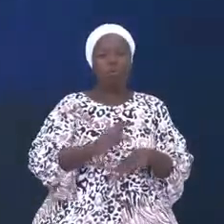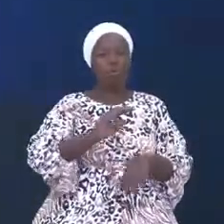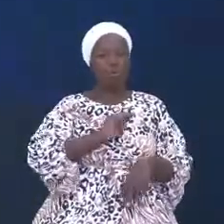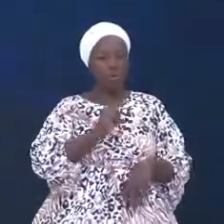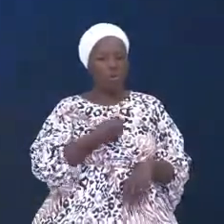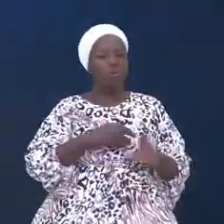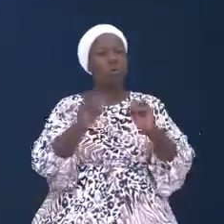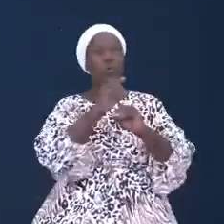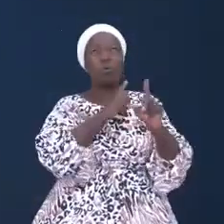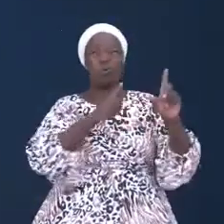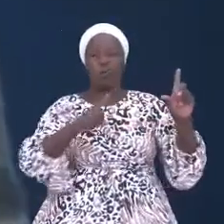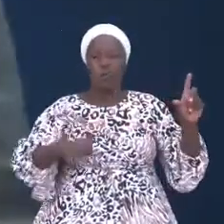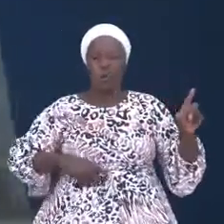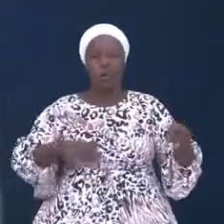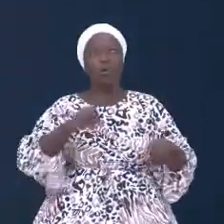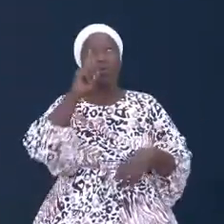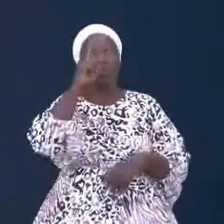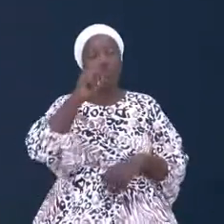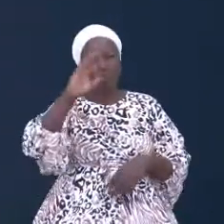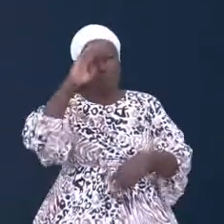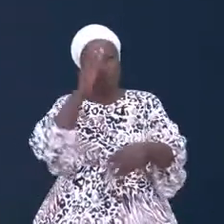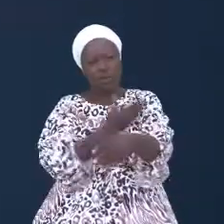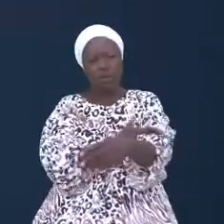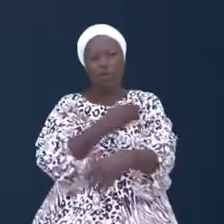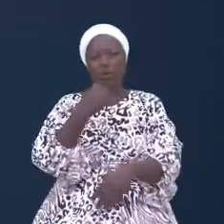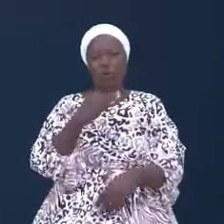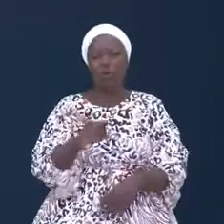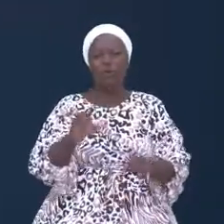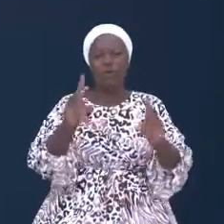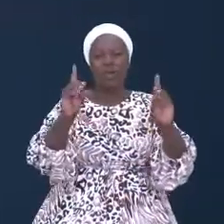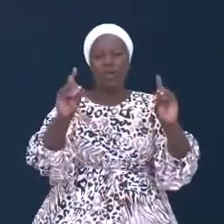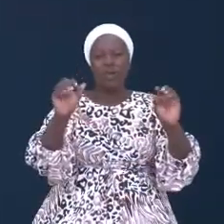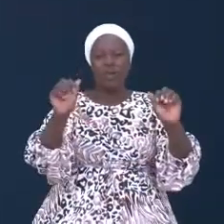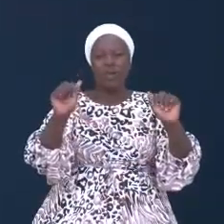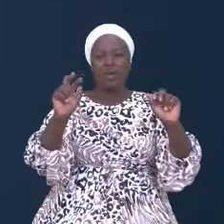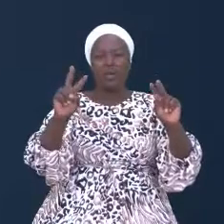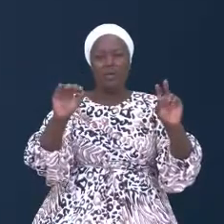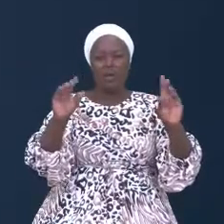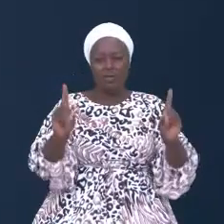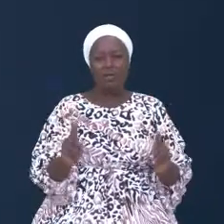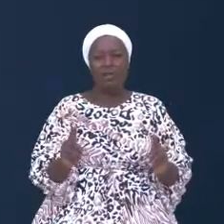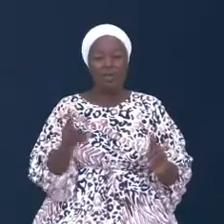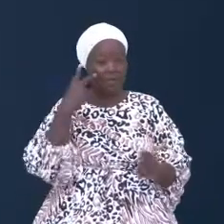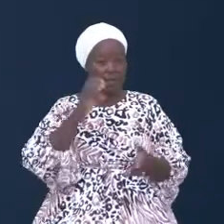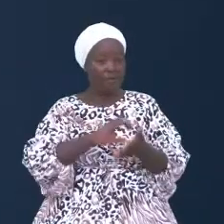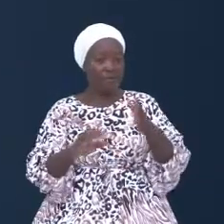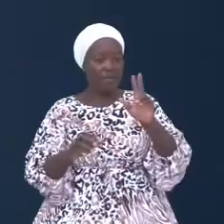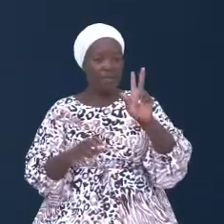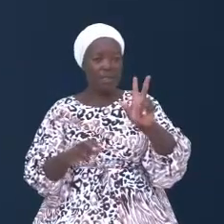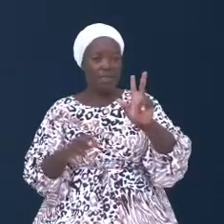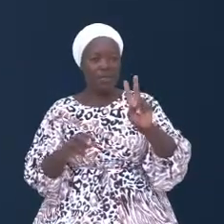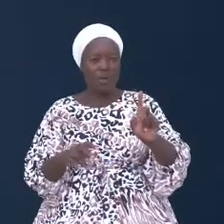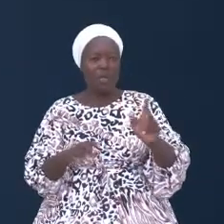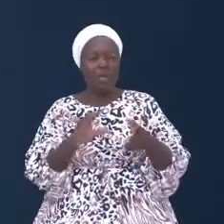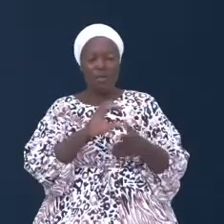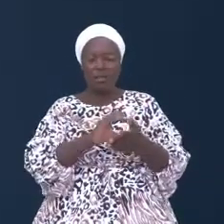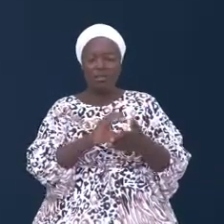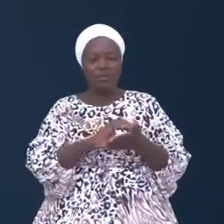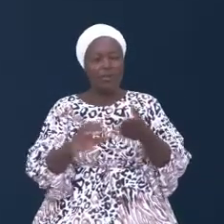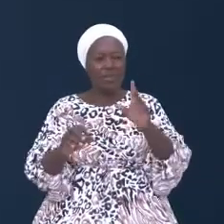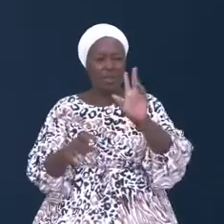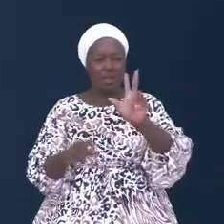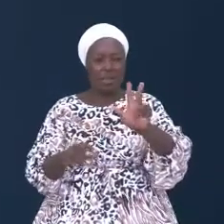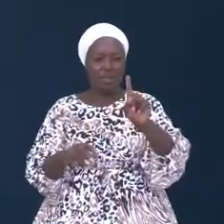O Lord, thou Son of David. Look at verse 31. In verse